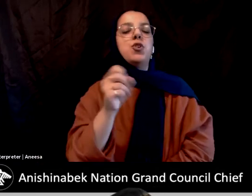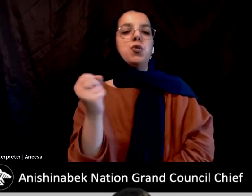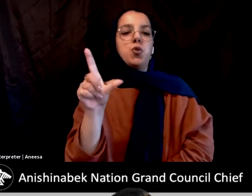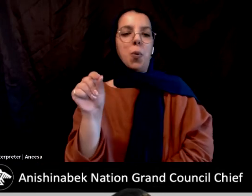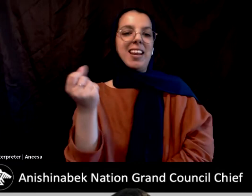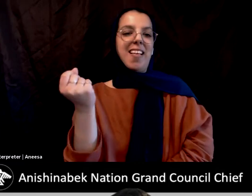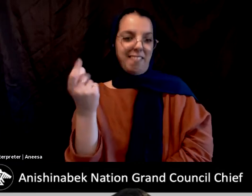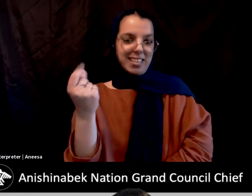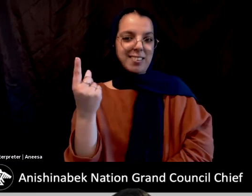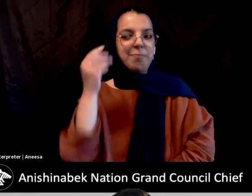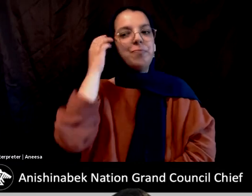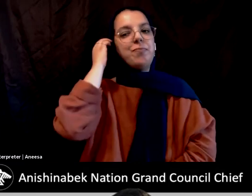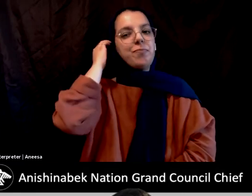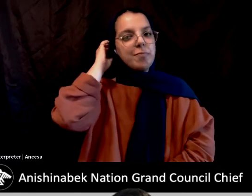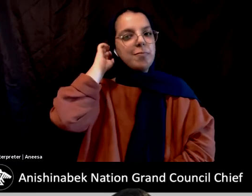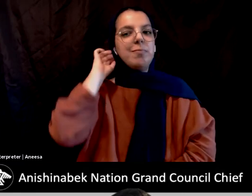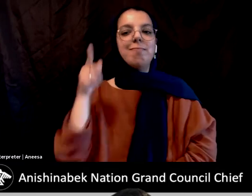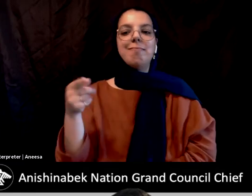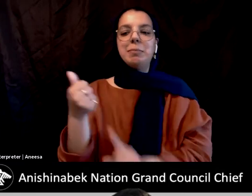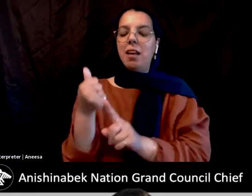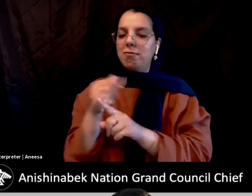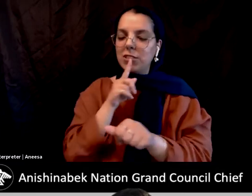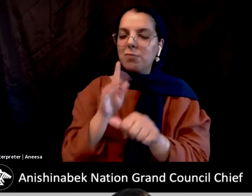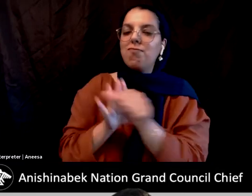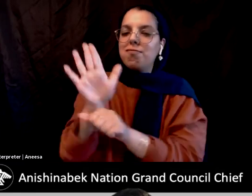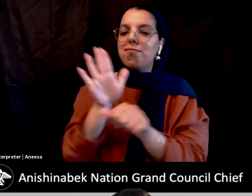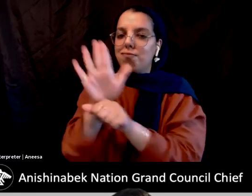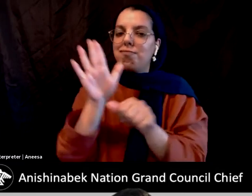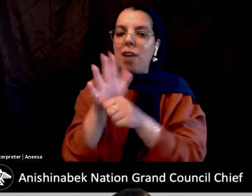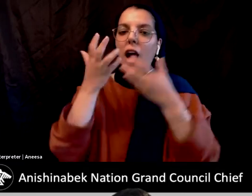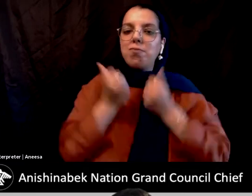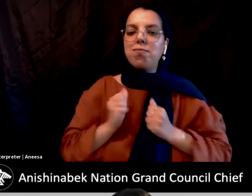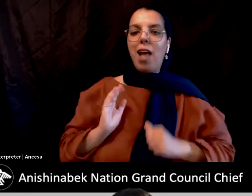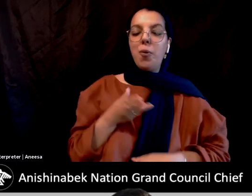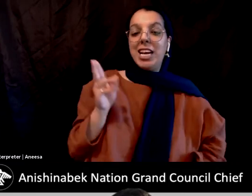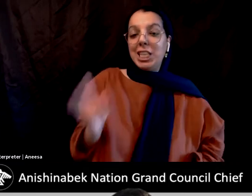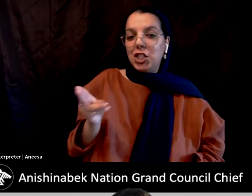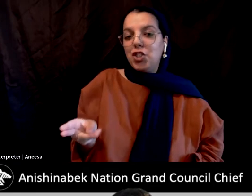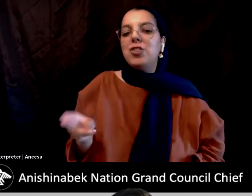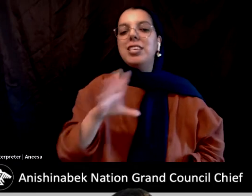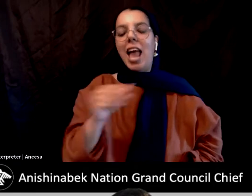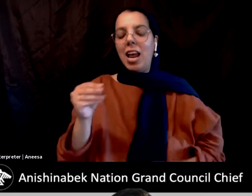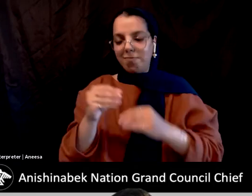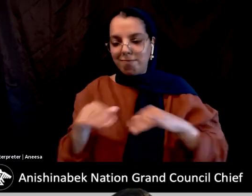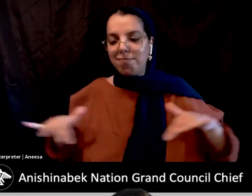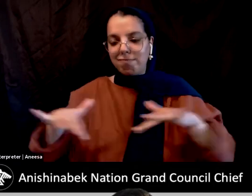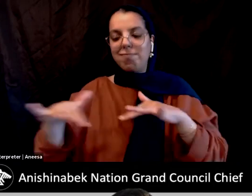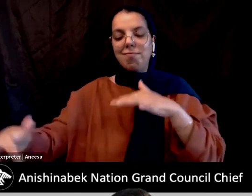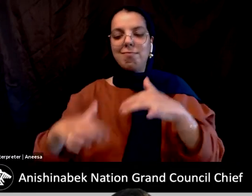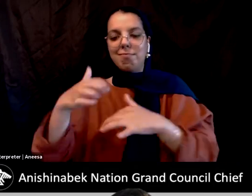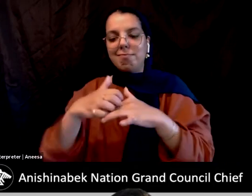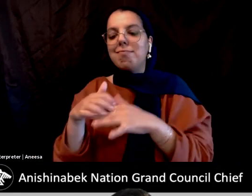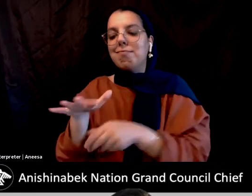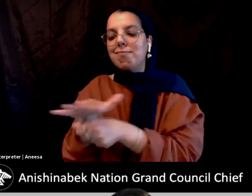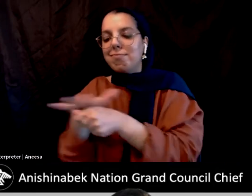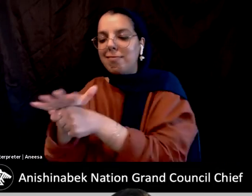strong advocate for retaining our history and preservation of our traditional territories. He has strong ties to the community through